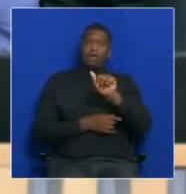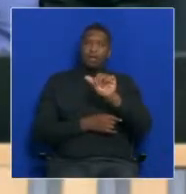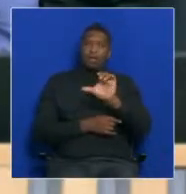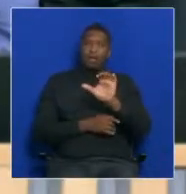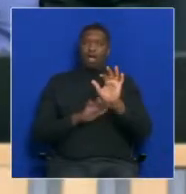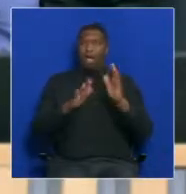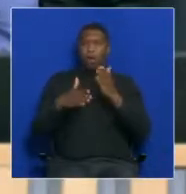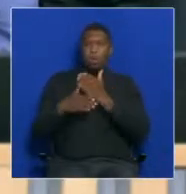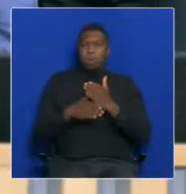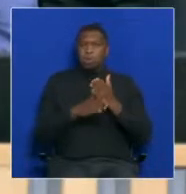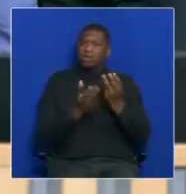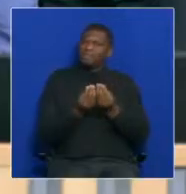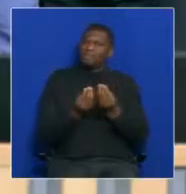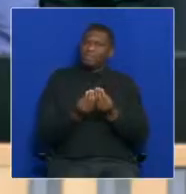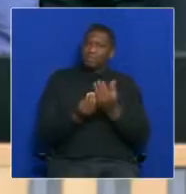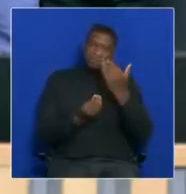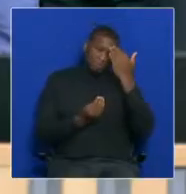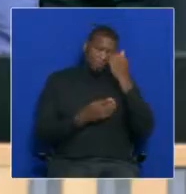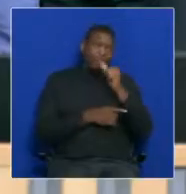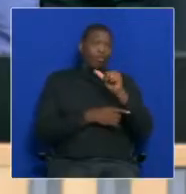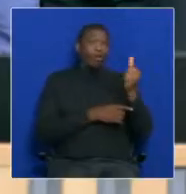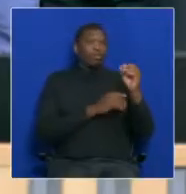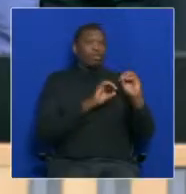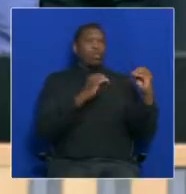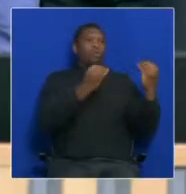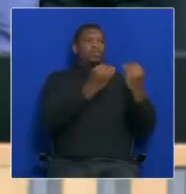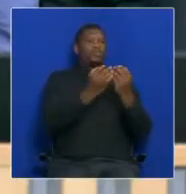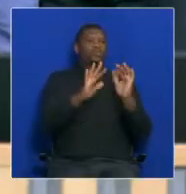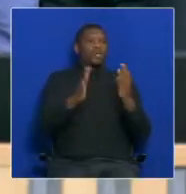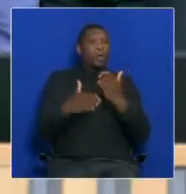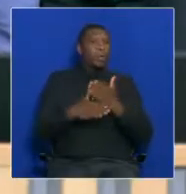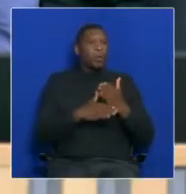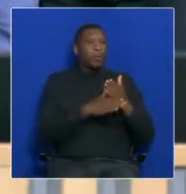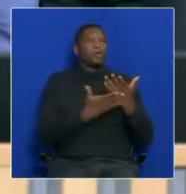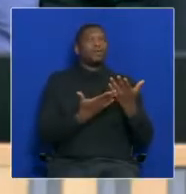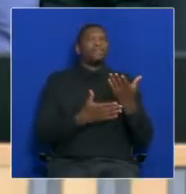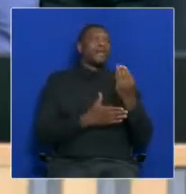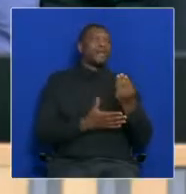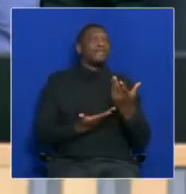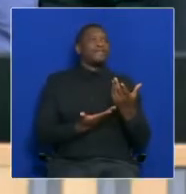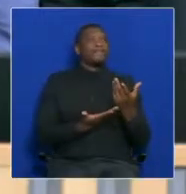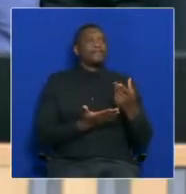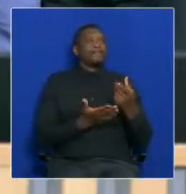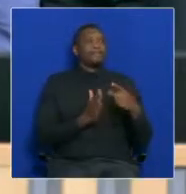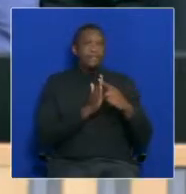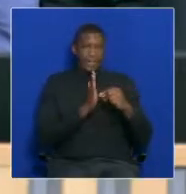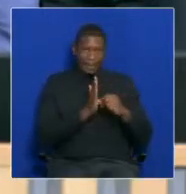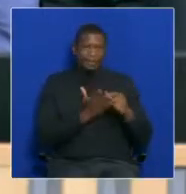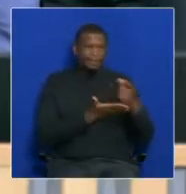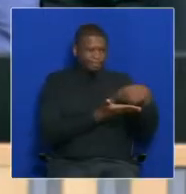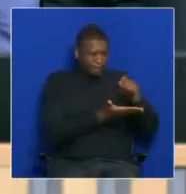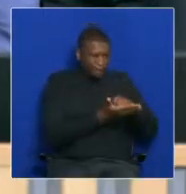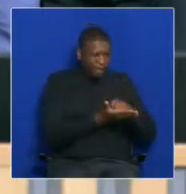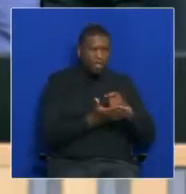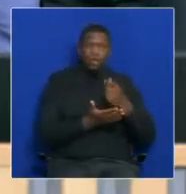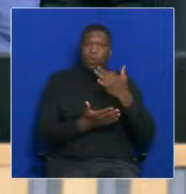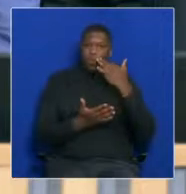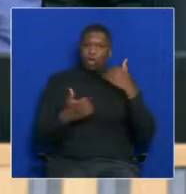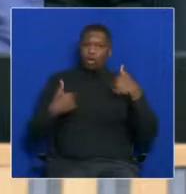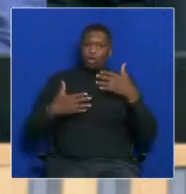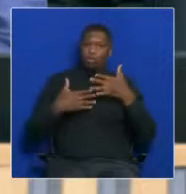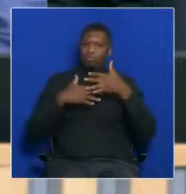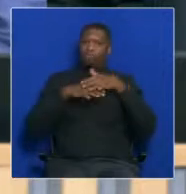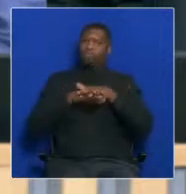gets signed and then it will have an effective date. And sometimes the effective date will be sometime in the future.